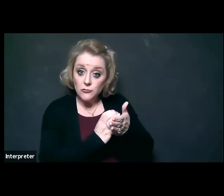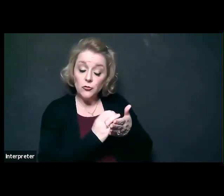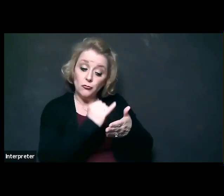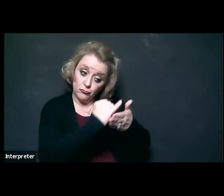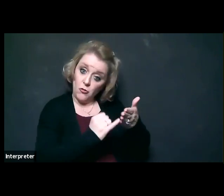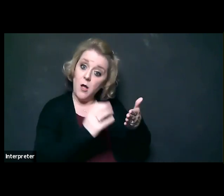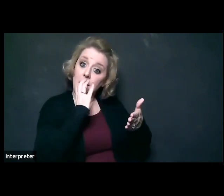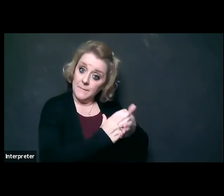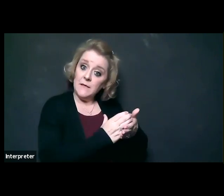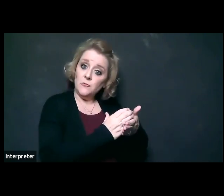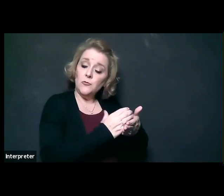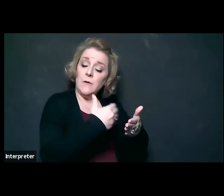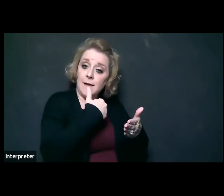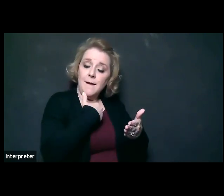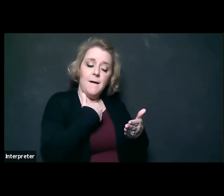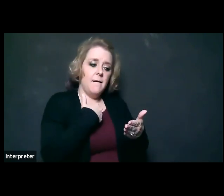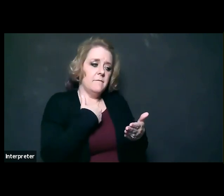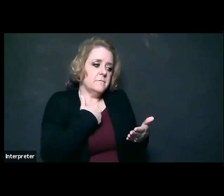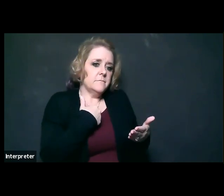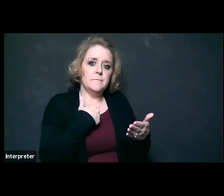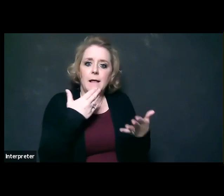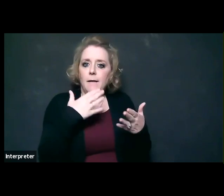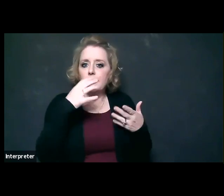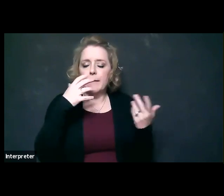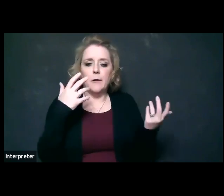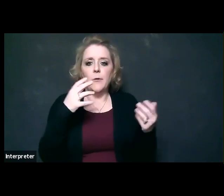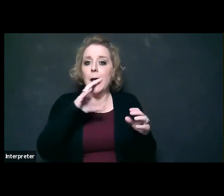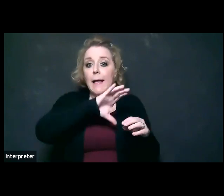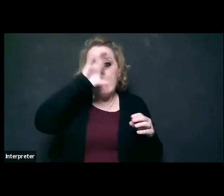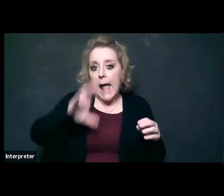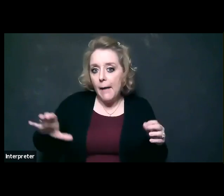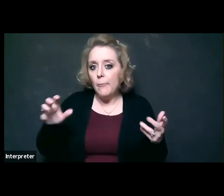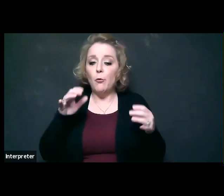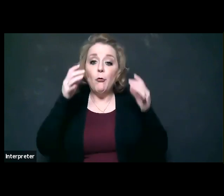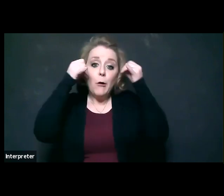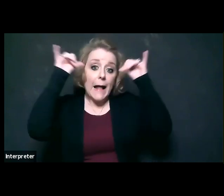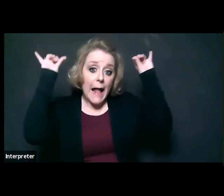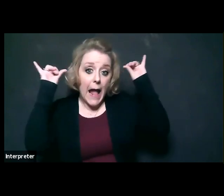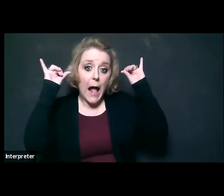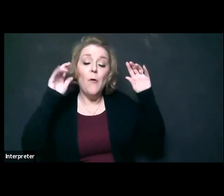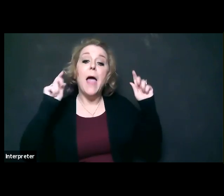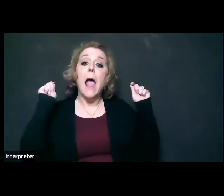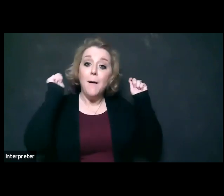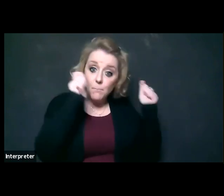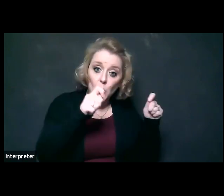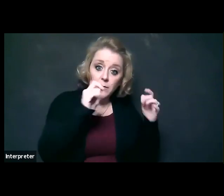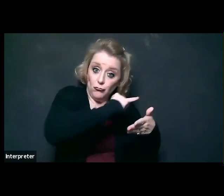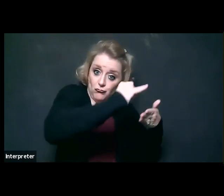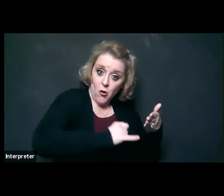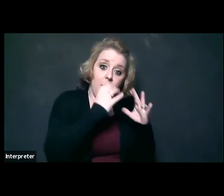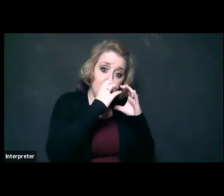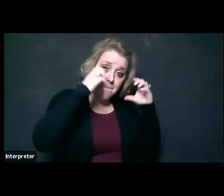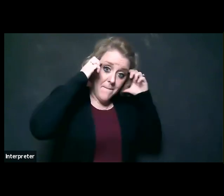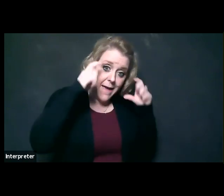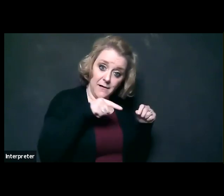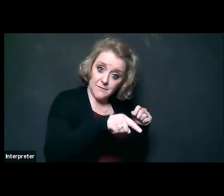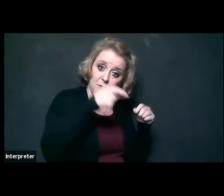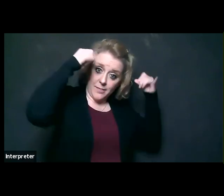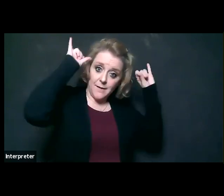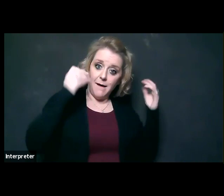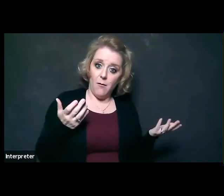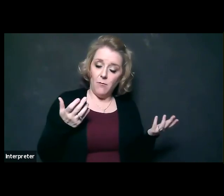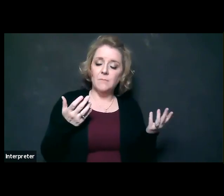of a camel or a cow and put a mask on them and show them that that's what it is. And once again, practicing is at